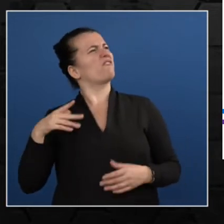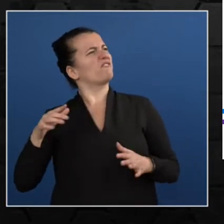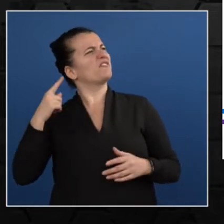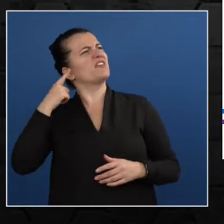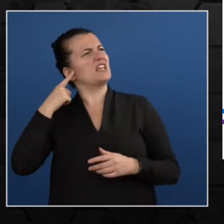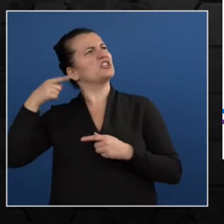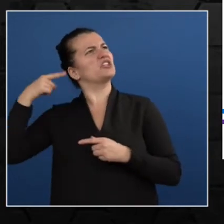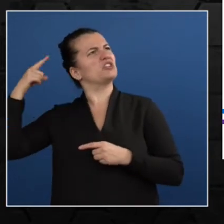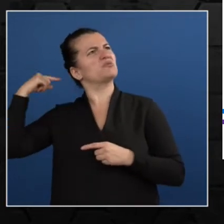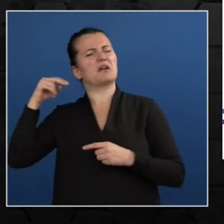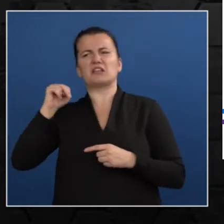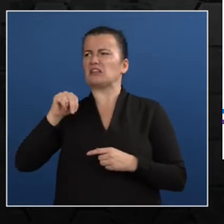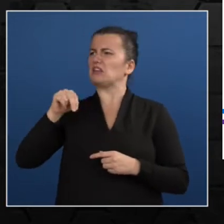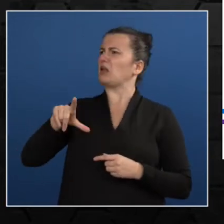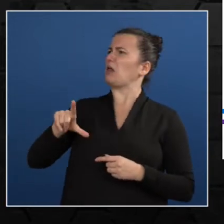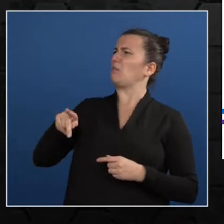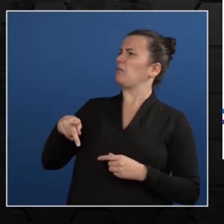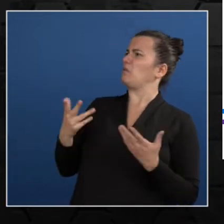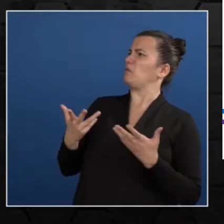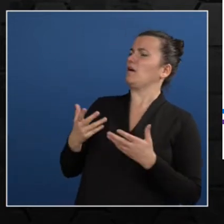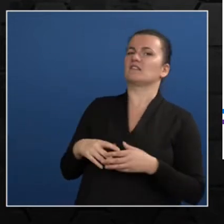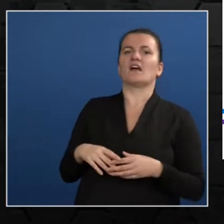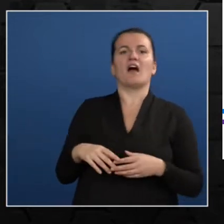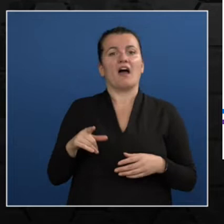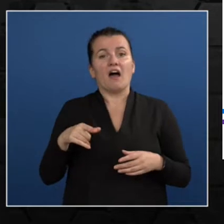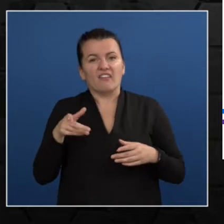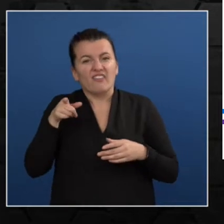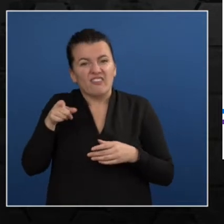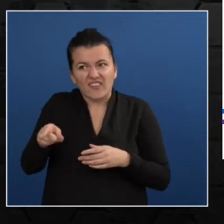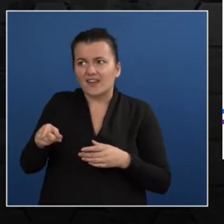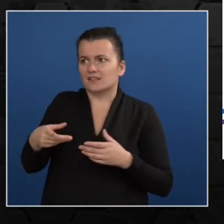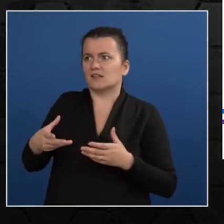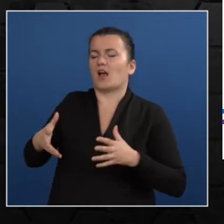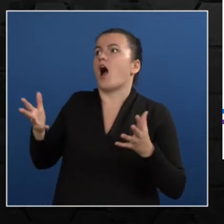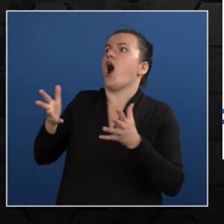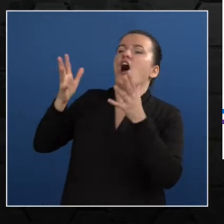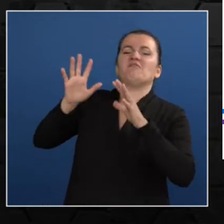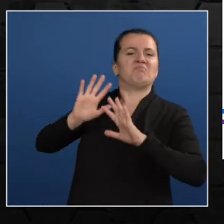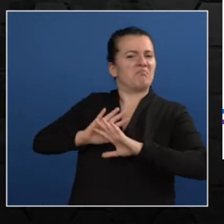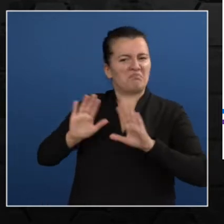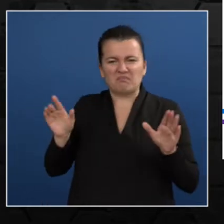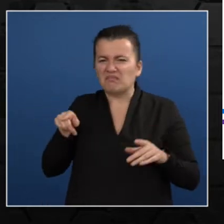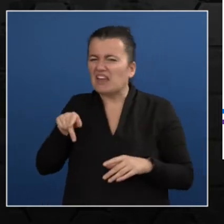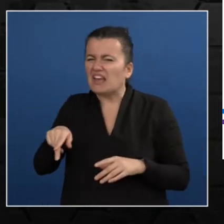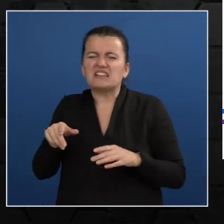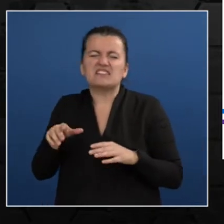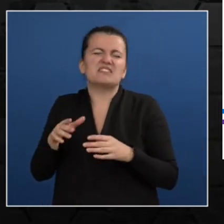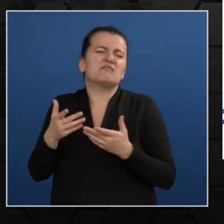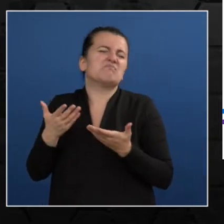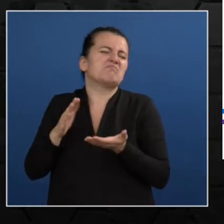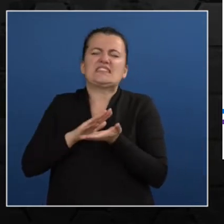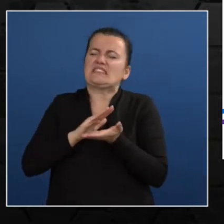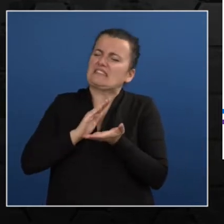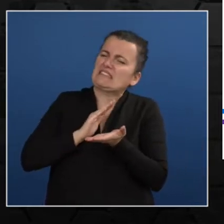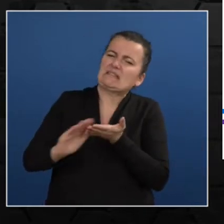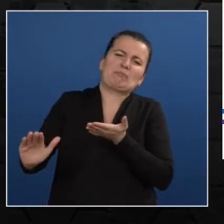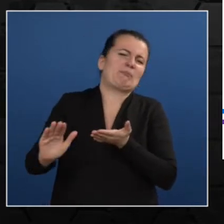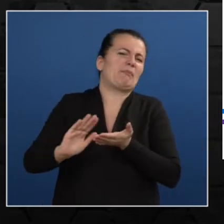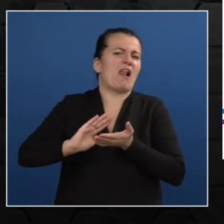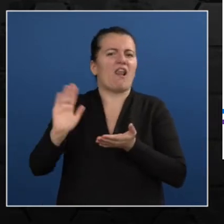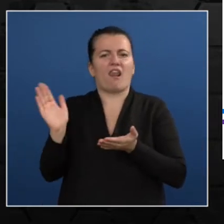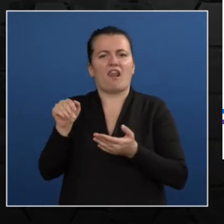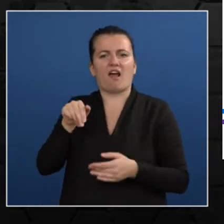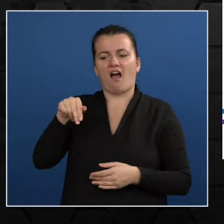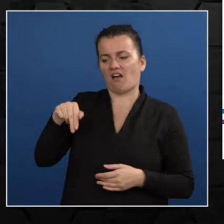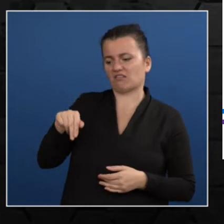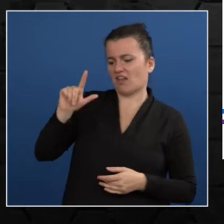It's not that big of a thing. It's really like a simple domain, if you might say. Uh,